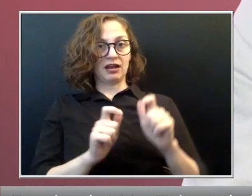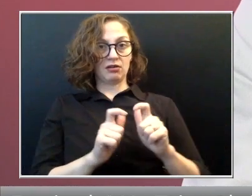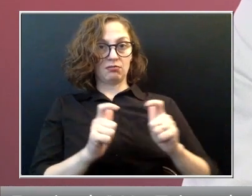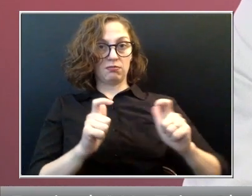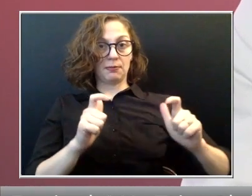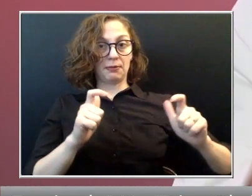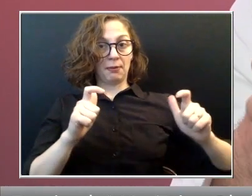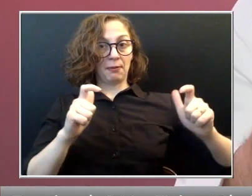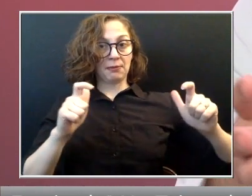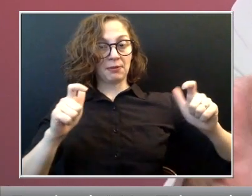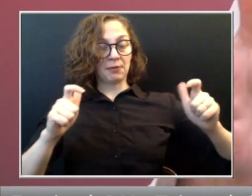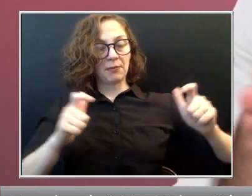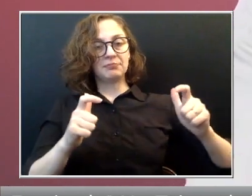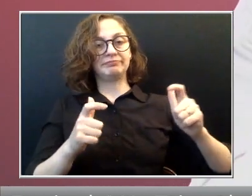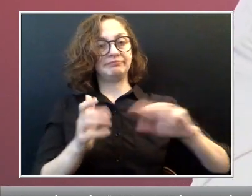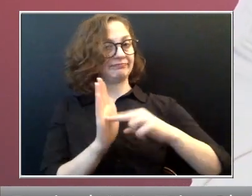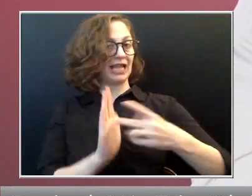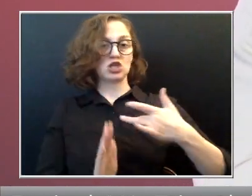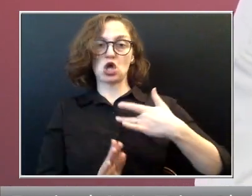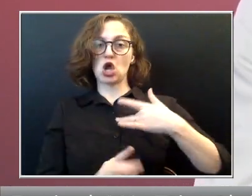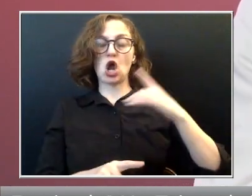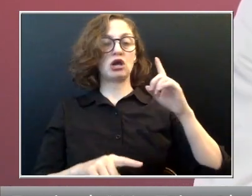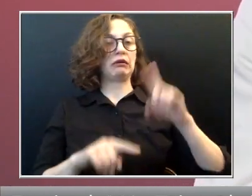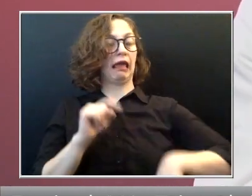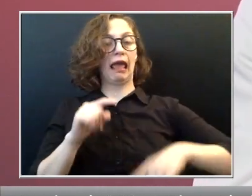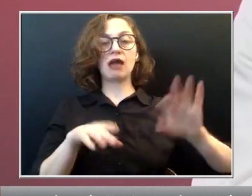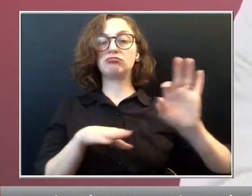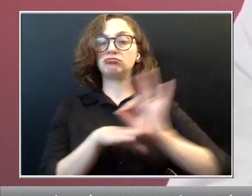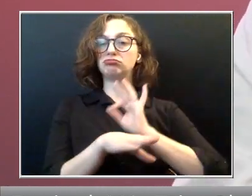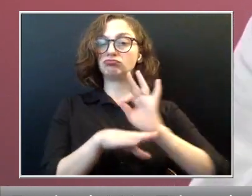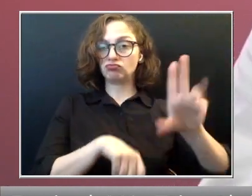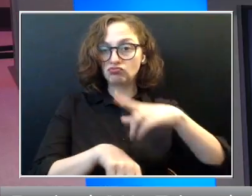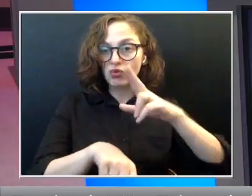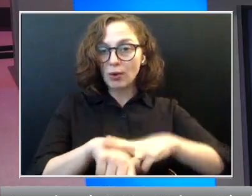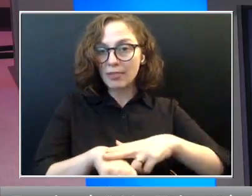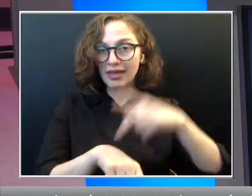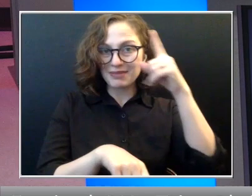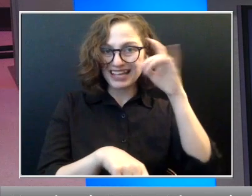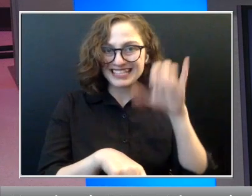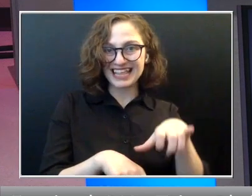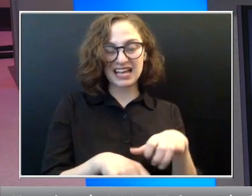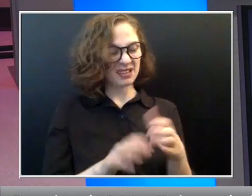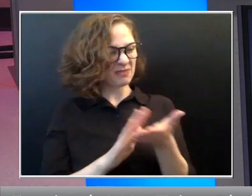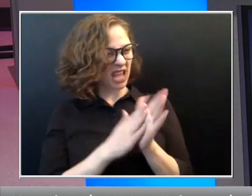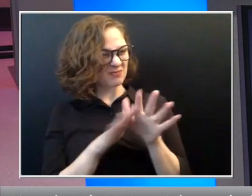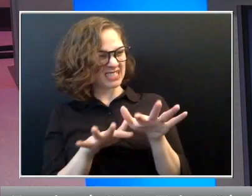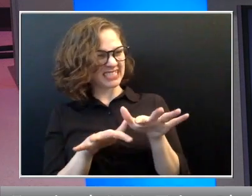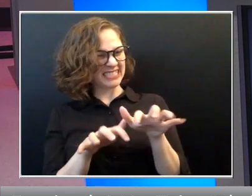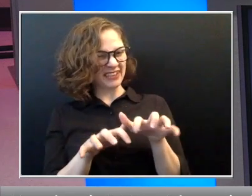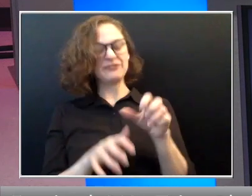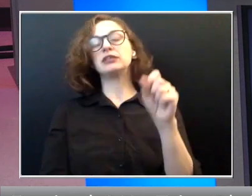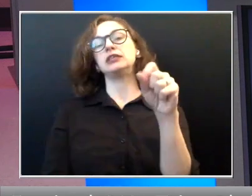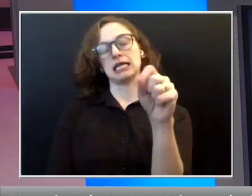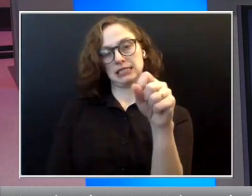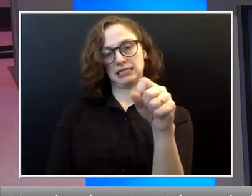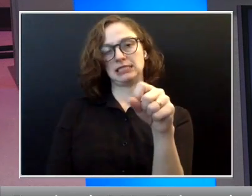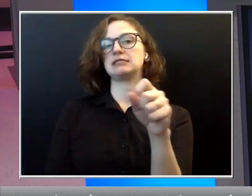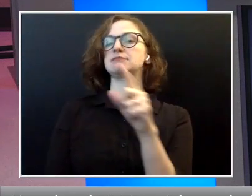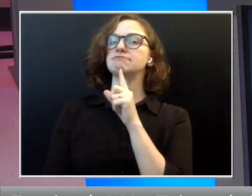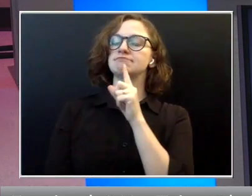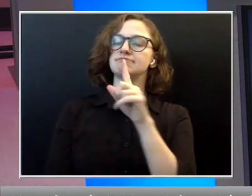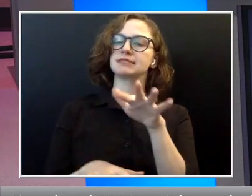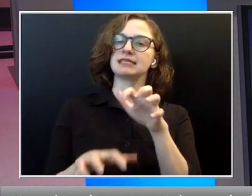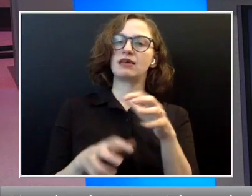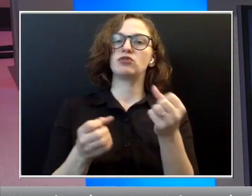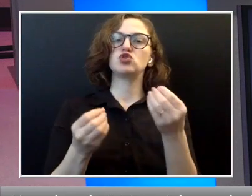its usual function because of this protein buildup. Is it stiff? It's very stiff. Can't You're beat, right. so it's just like a hard It's very